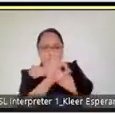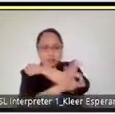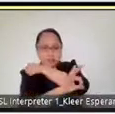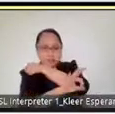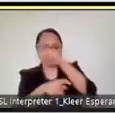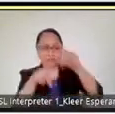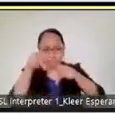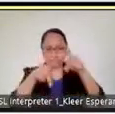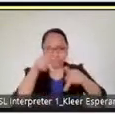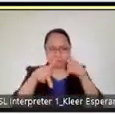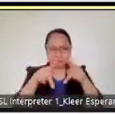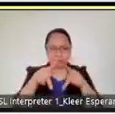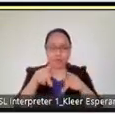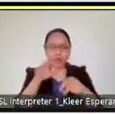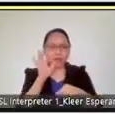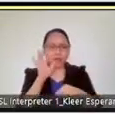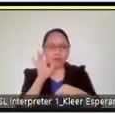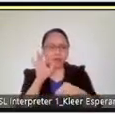kinang lakob